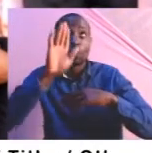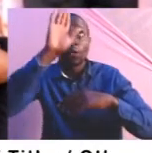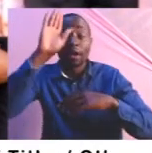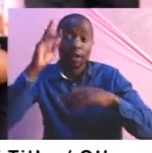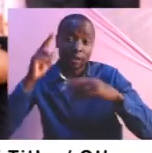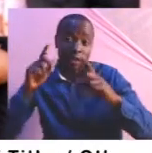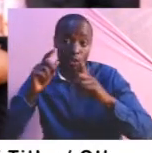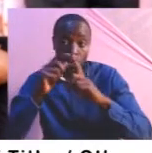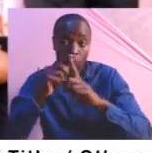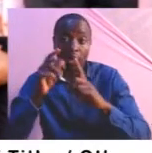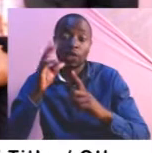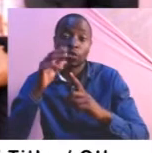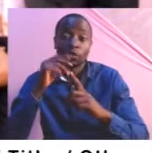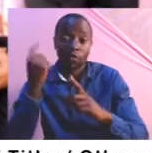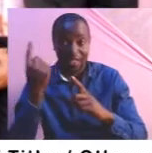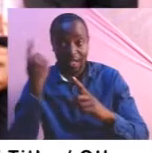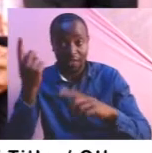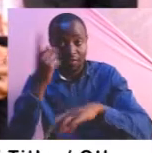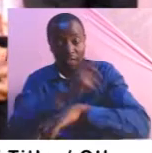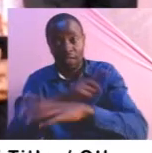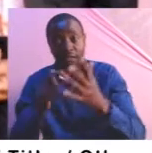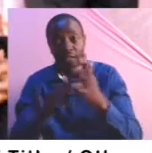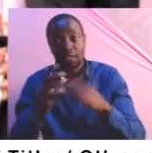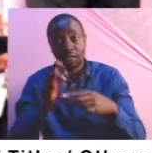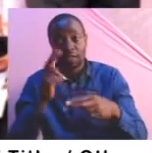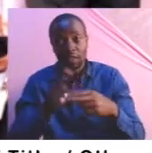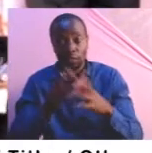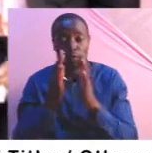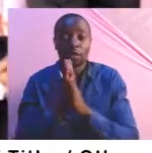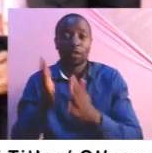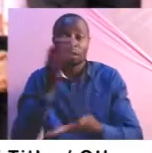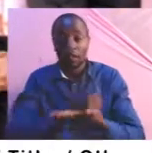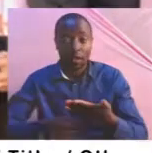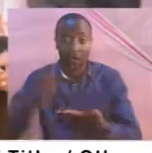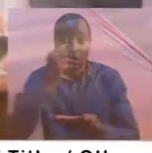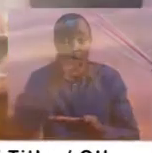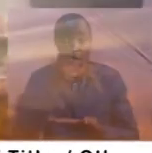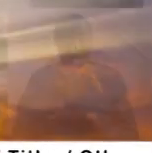as you speak to us each day. In Jesus' name we pray. Amen. Amen.